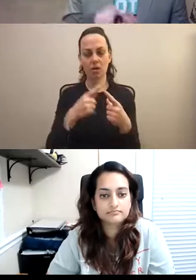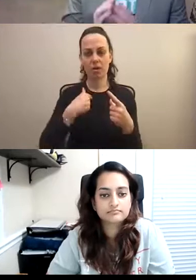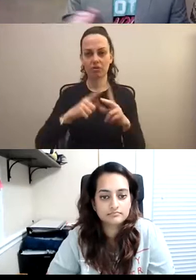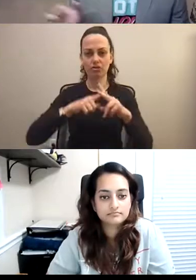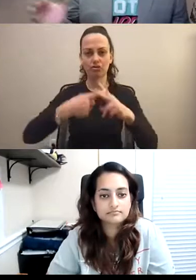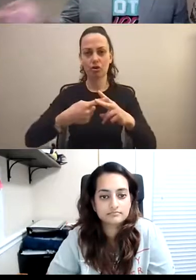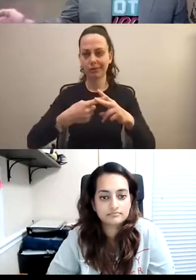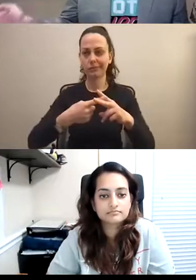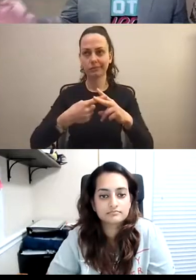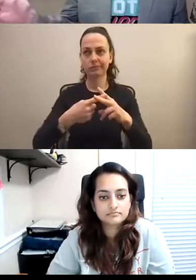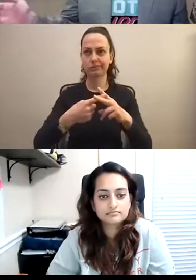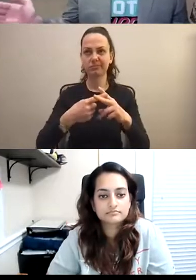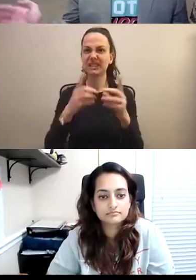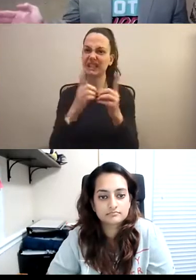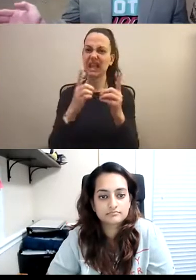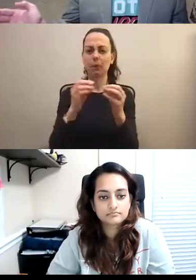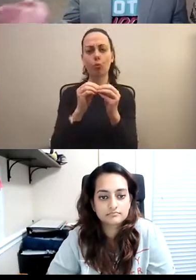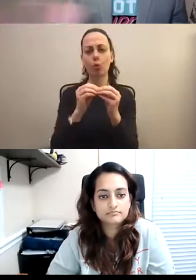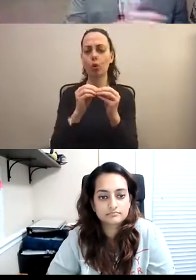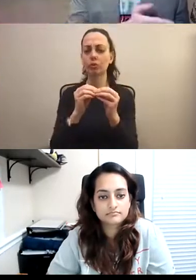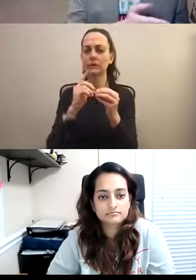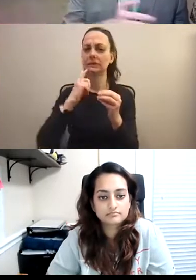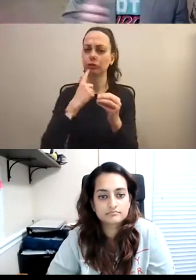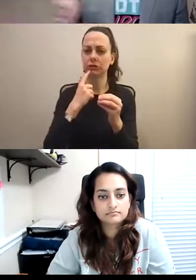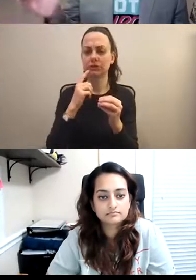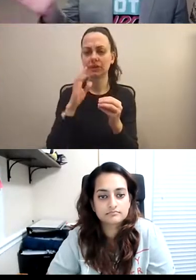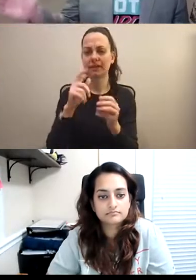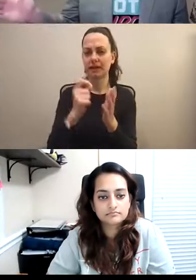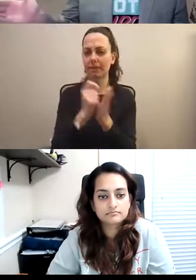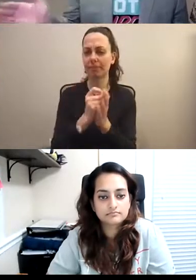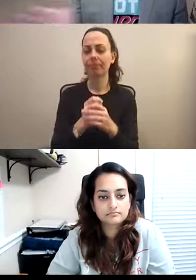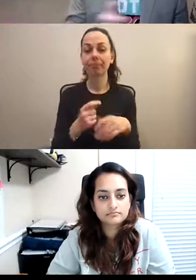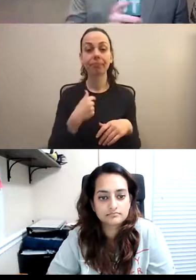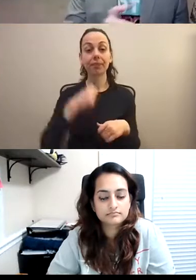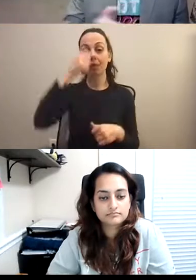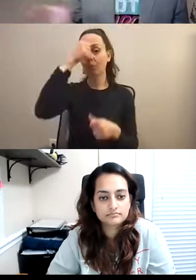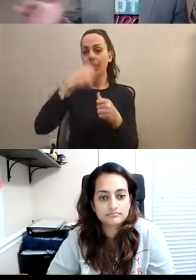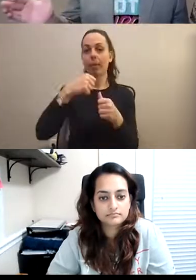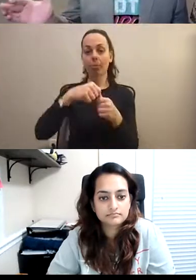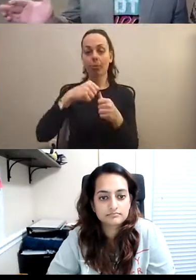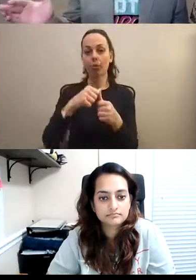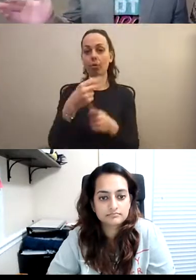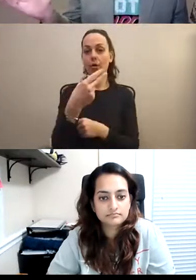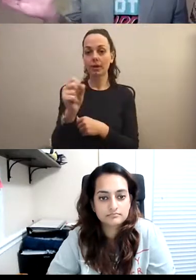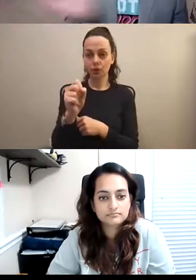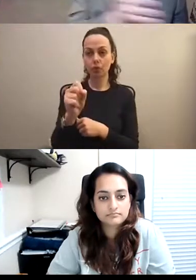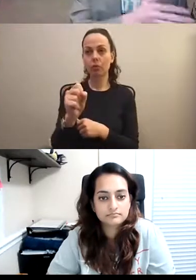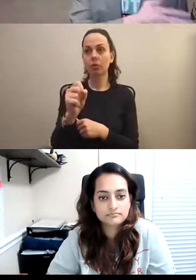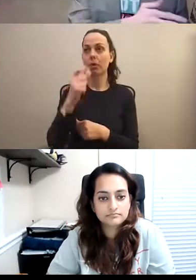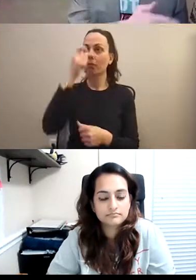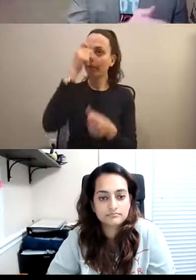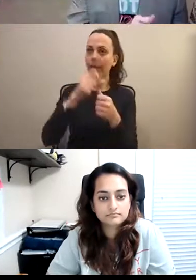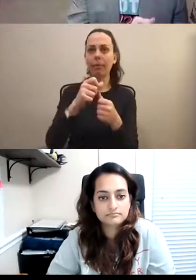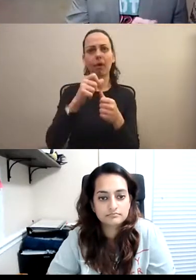started taking dating more seriously. I remember high school, and I remember all these